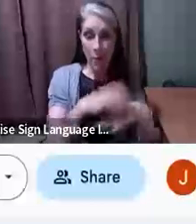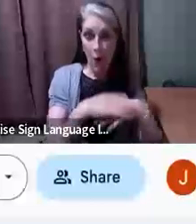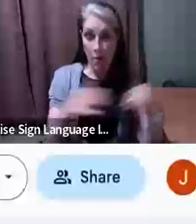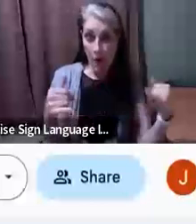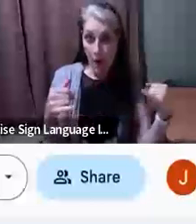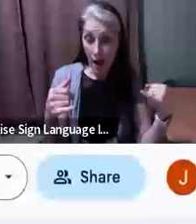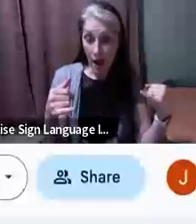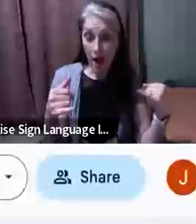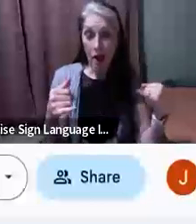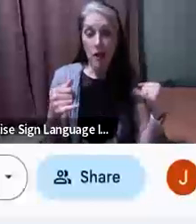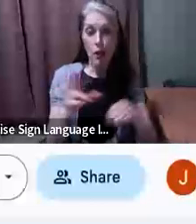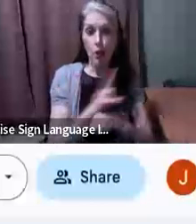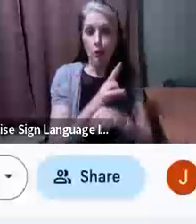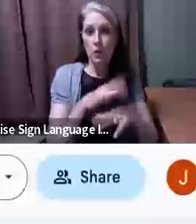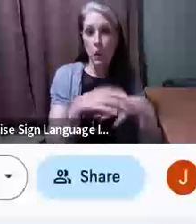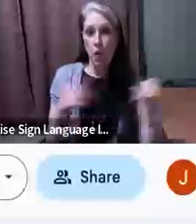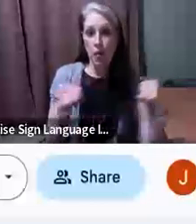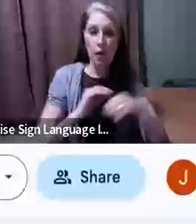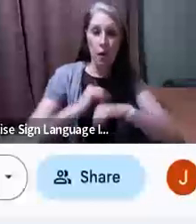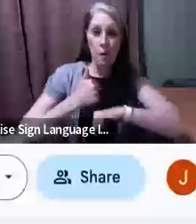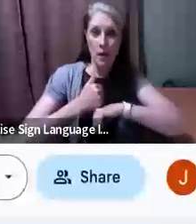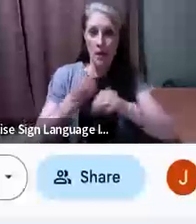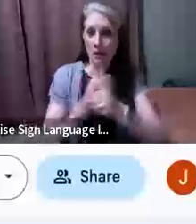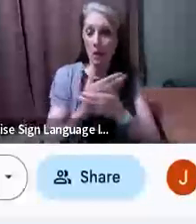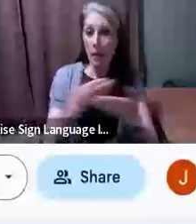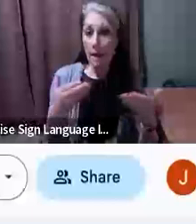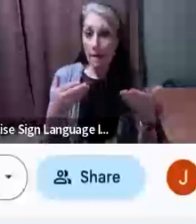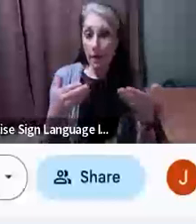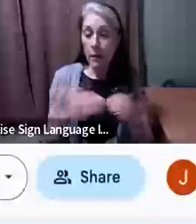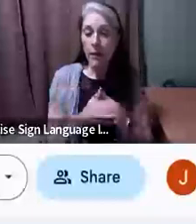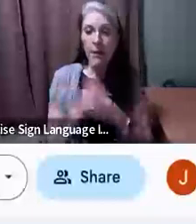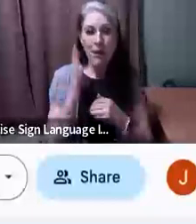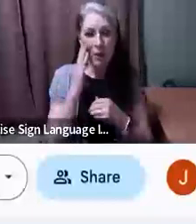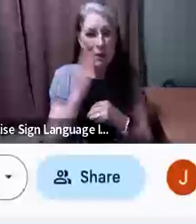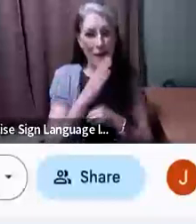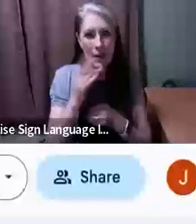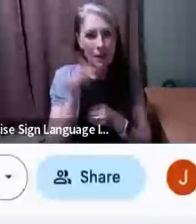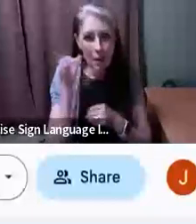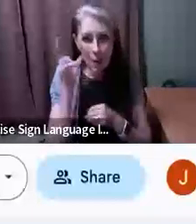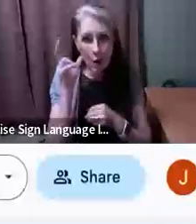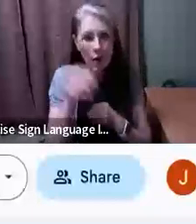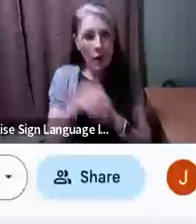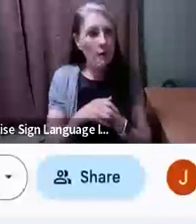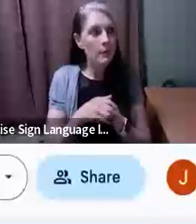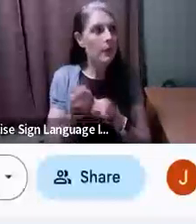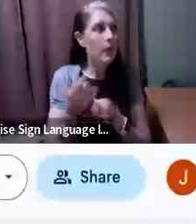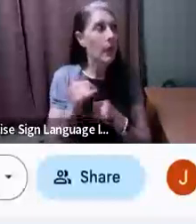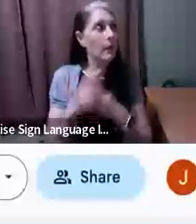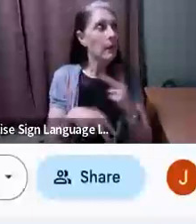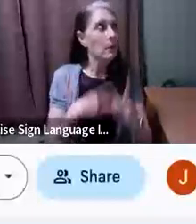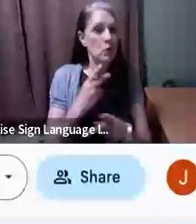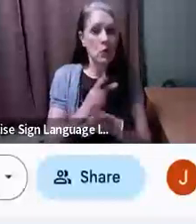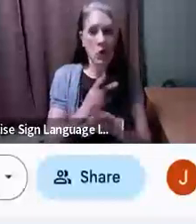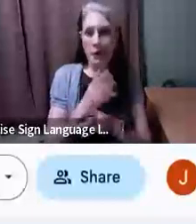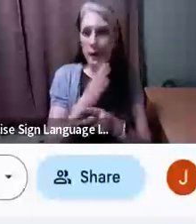using online platforms for everything. And, you know, I had never heard of any sort of, you know, I'd